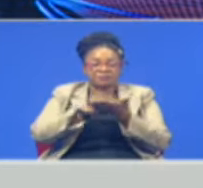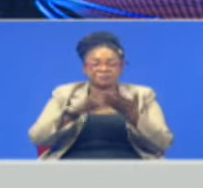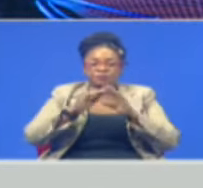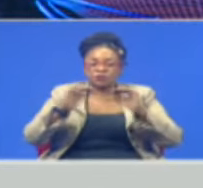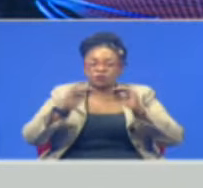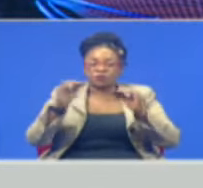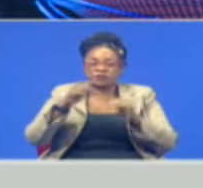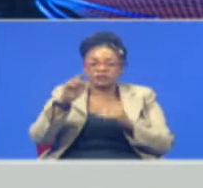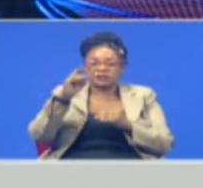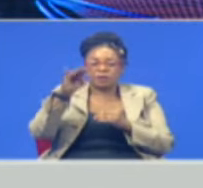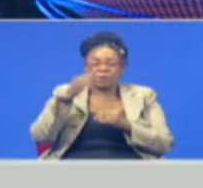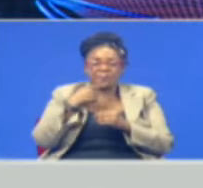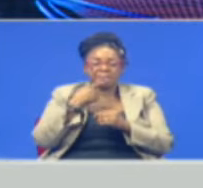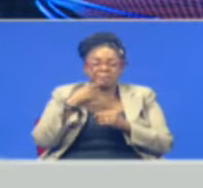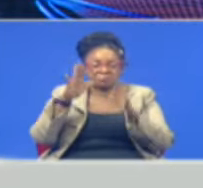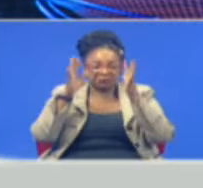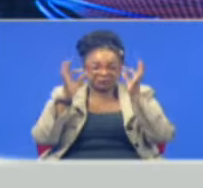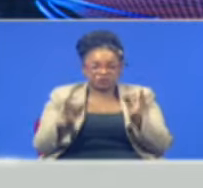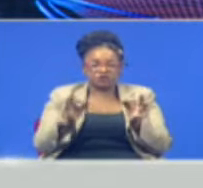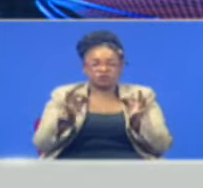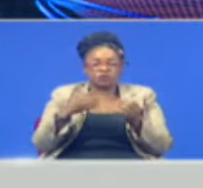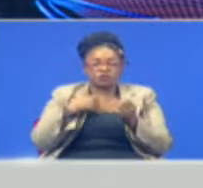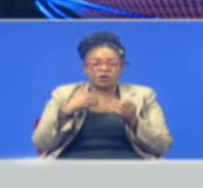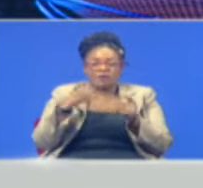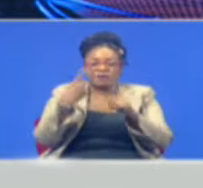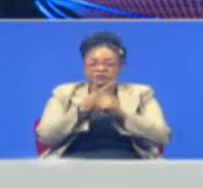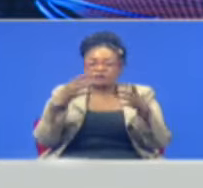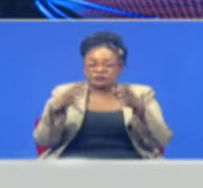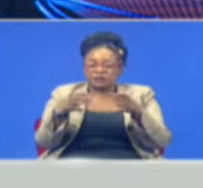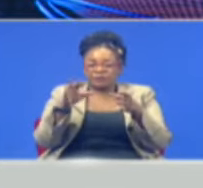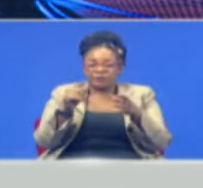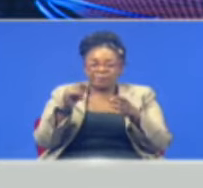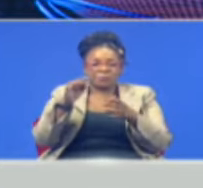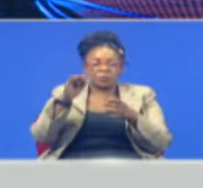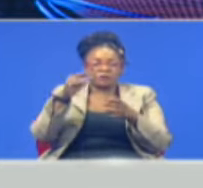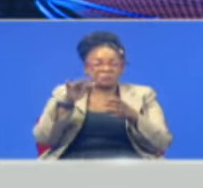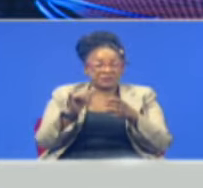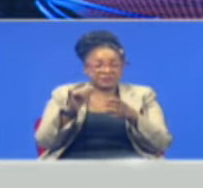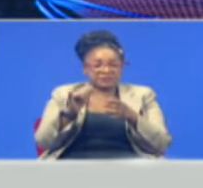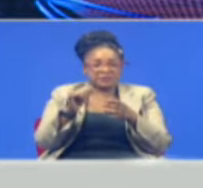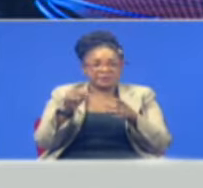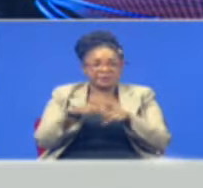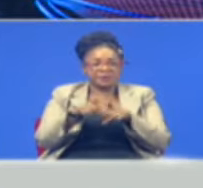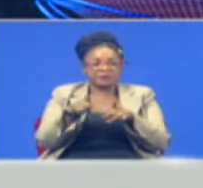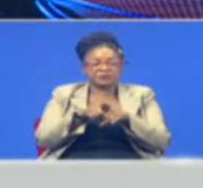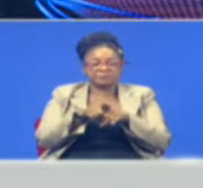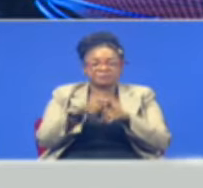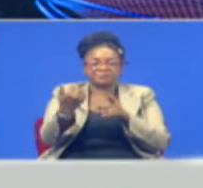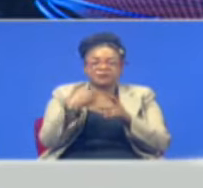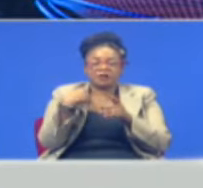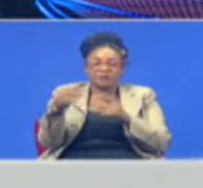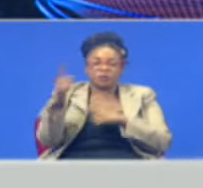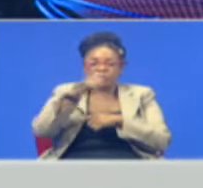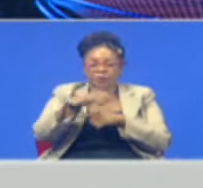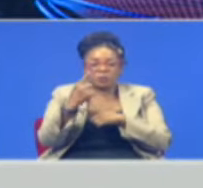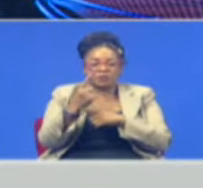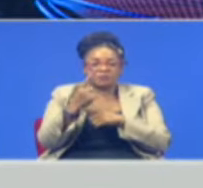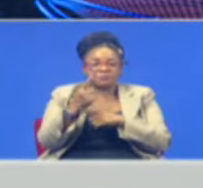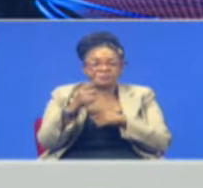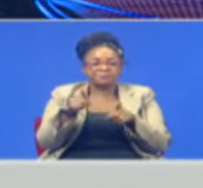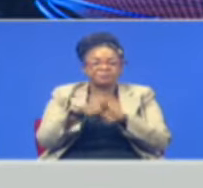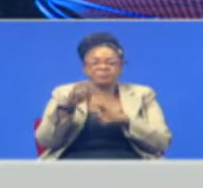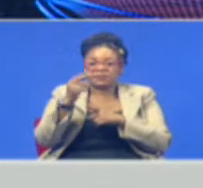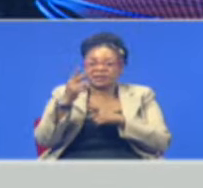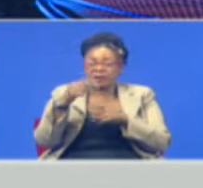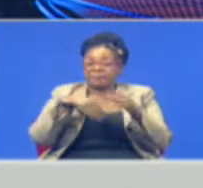Gitau maintained his decision to field a different team from the one that beat ASEC Mimosas on day one. For the second match, Coach